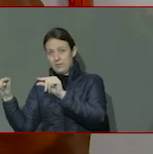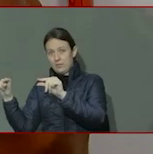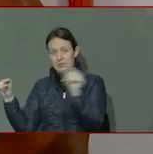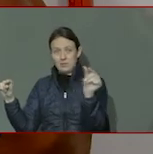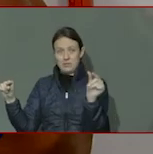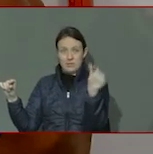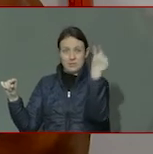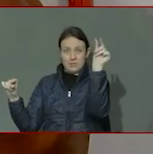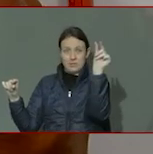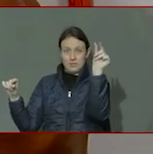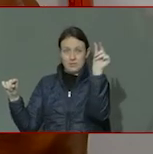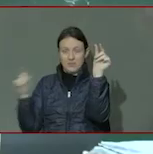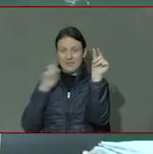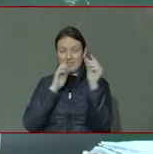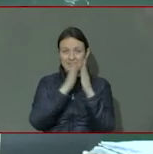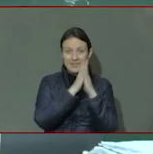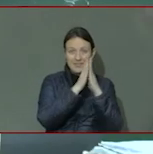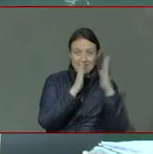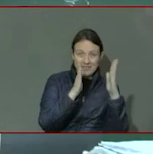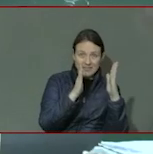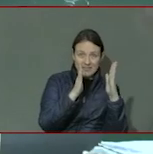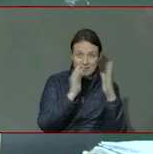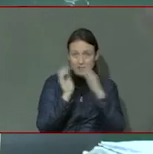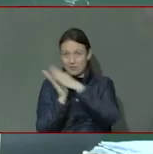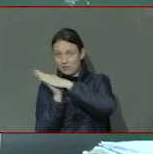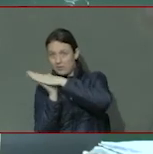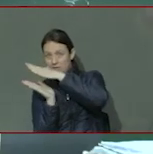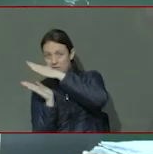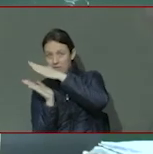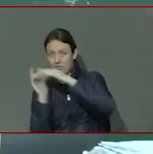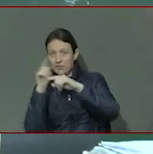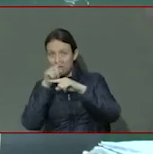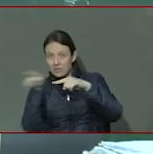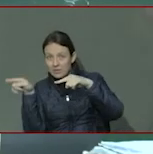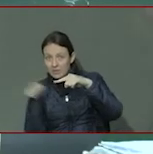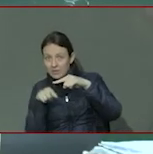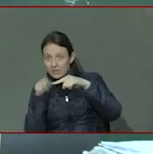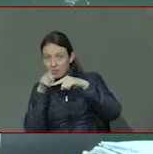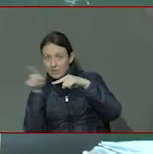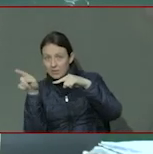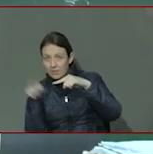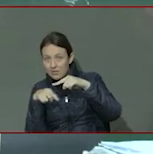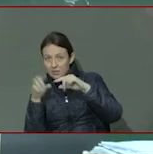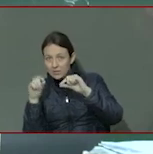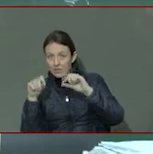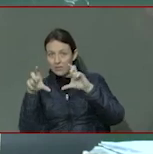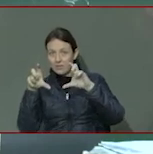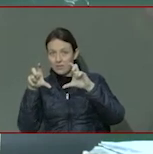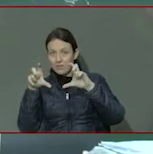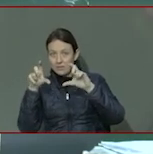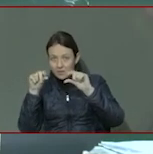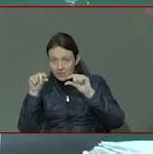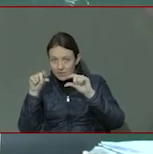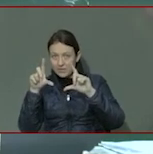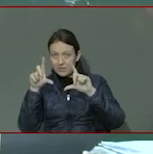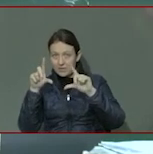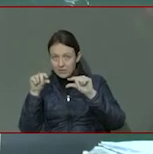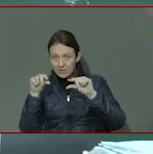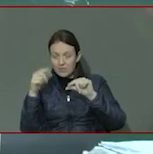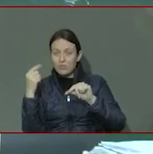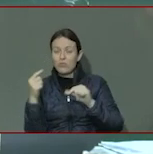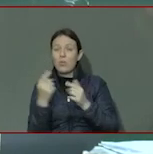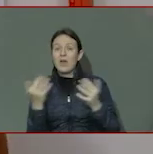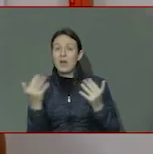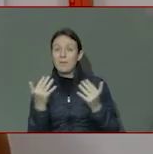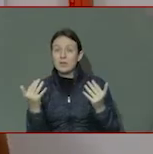If you look at the width, people, this is not knowledge. I'm asking you to use your eyesight. Just look there.